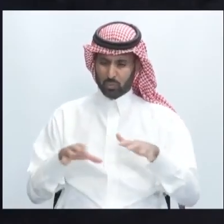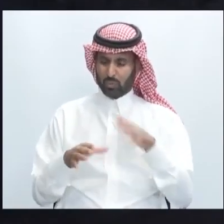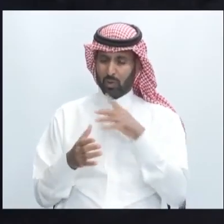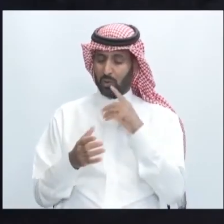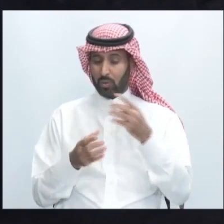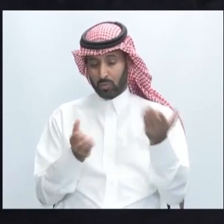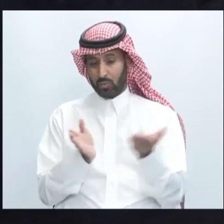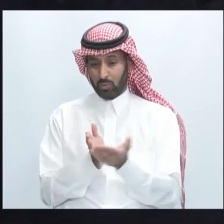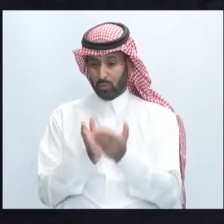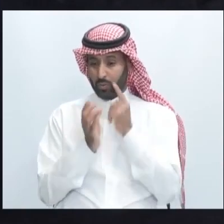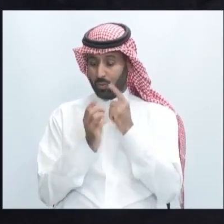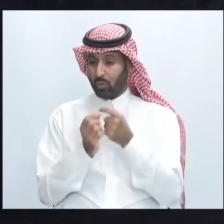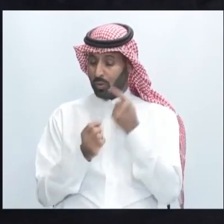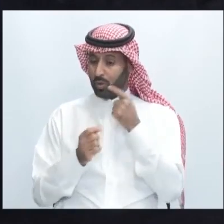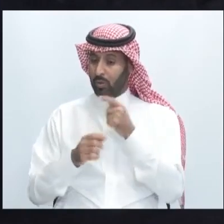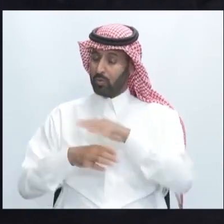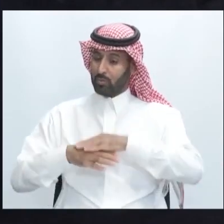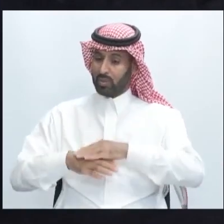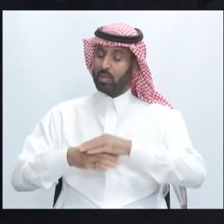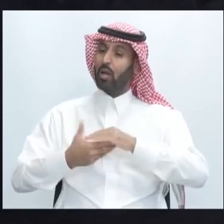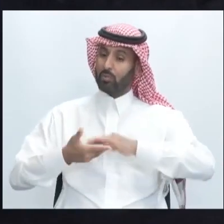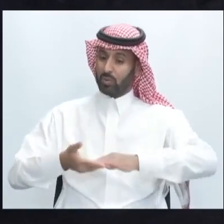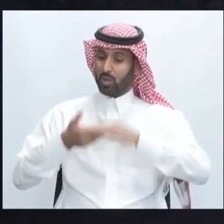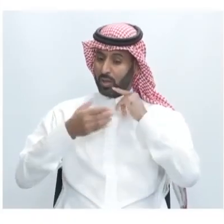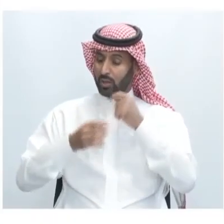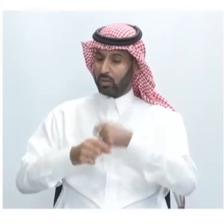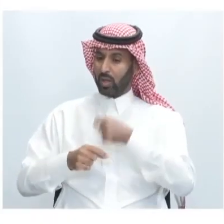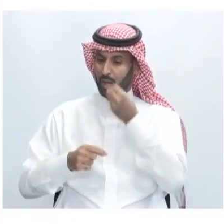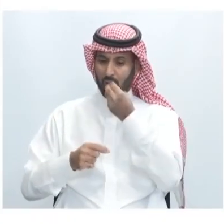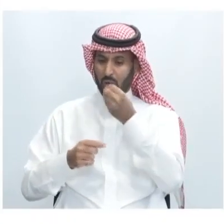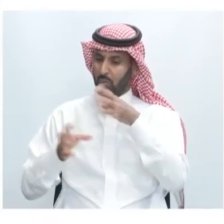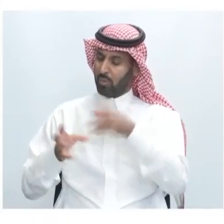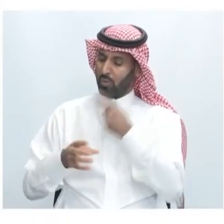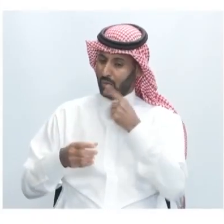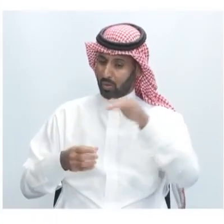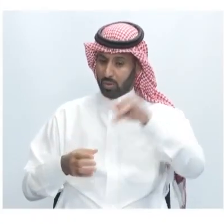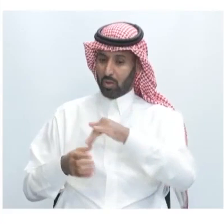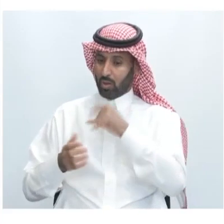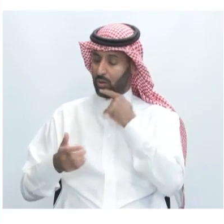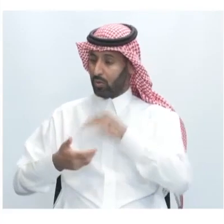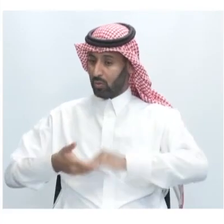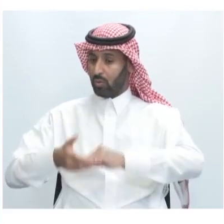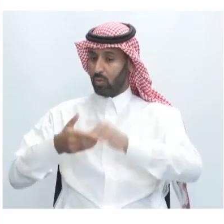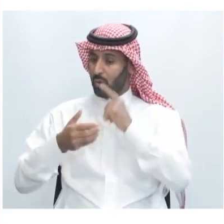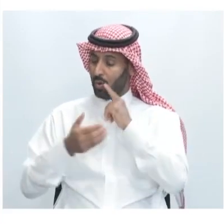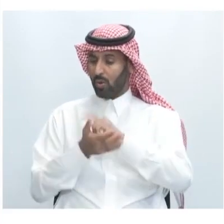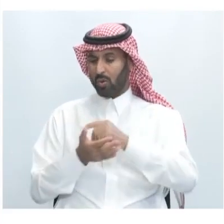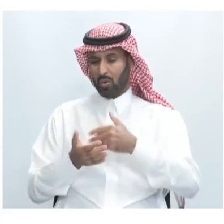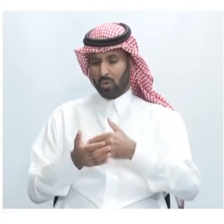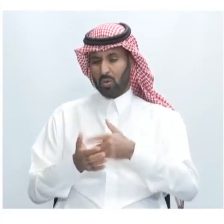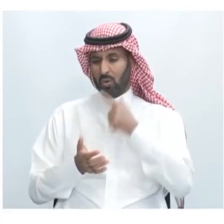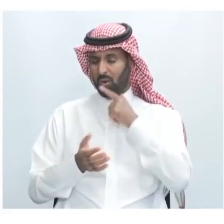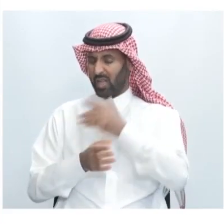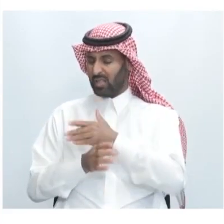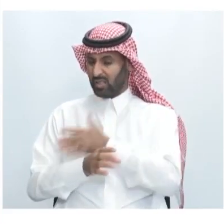a of supplies to help them. Of supplies has arrived to help the victims of